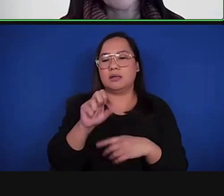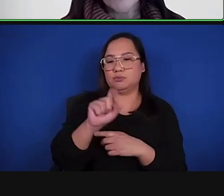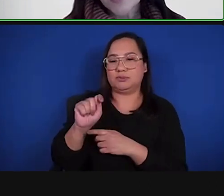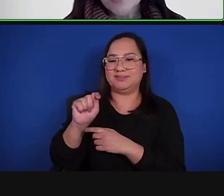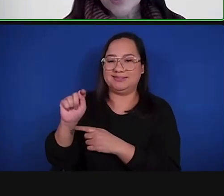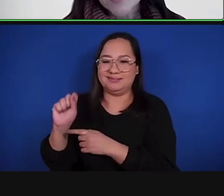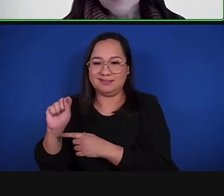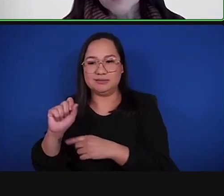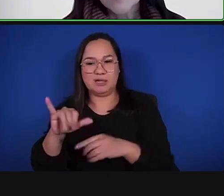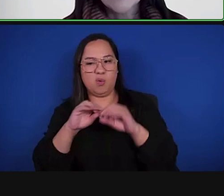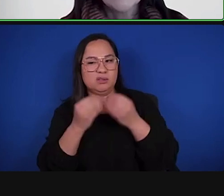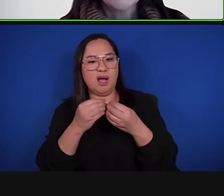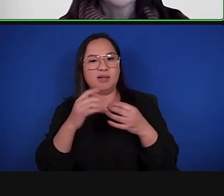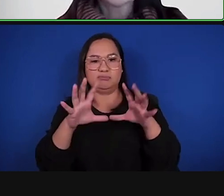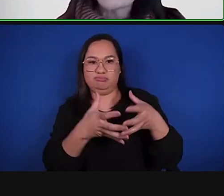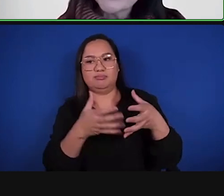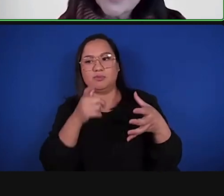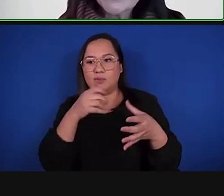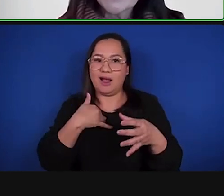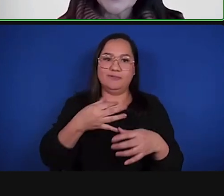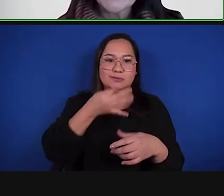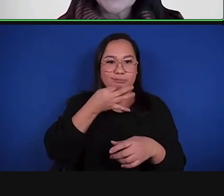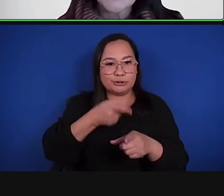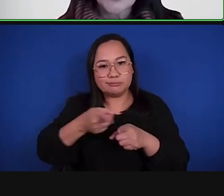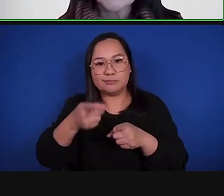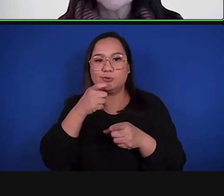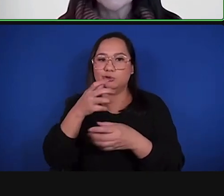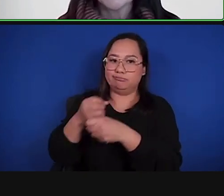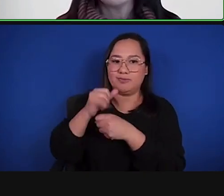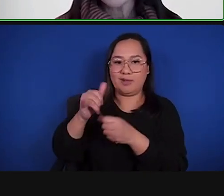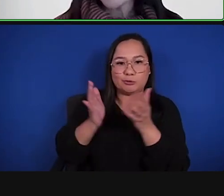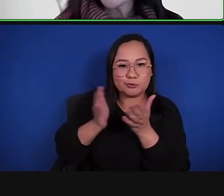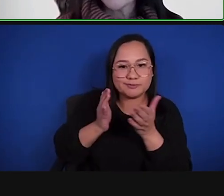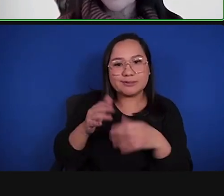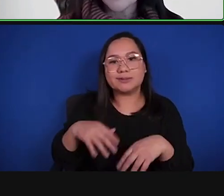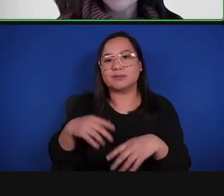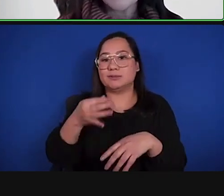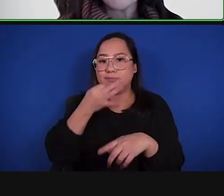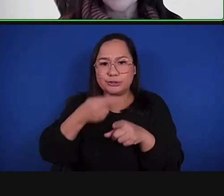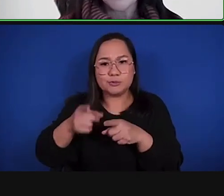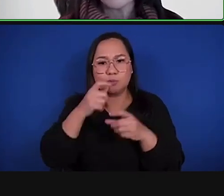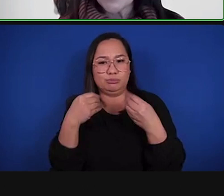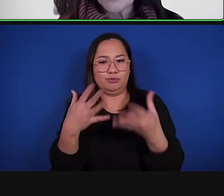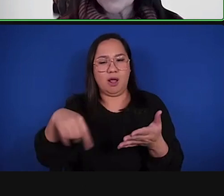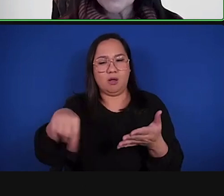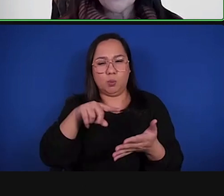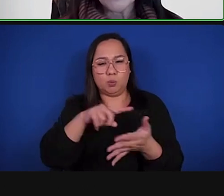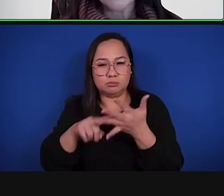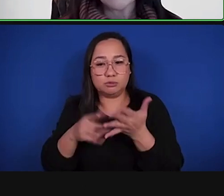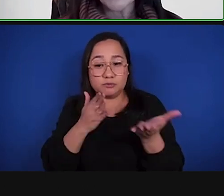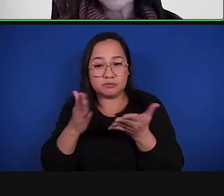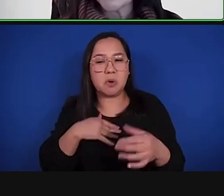experts that provide those services. So I'm going to talk to you a little bit about CART real quick. I am a white